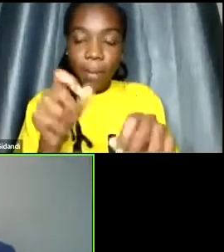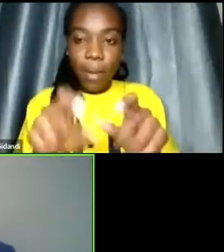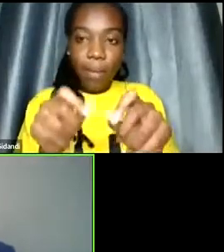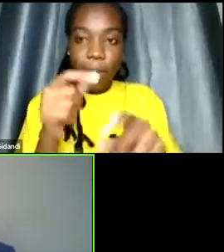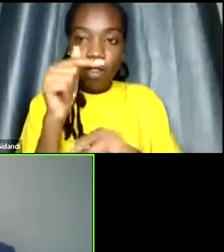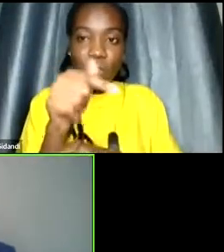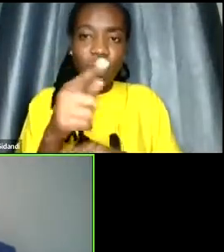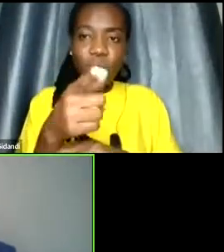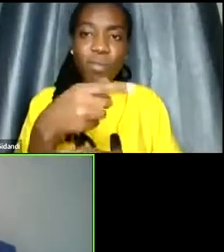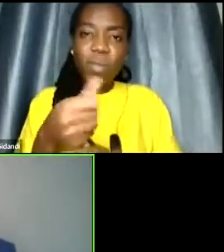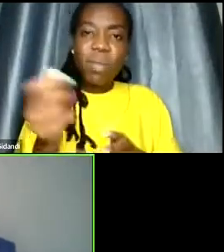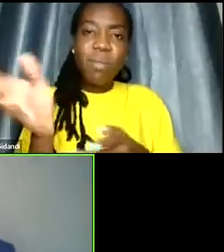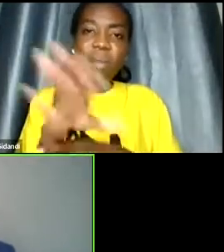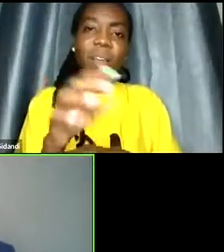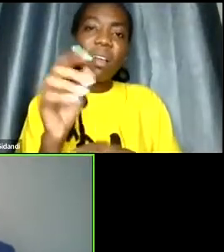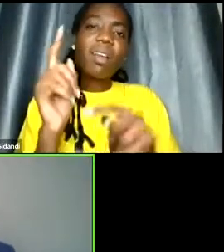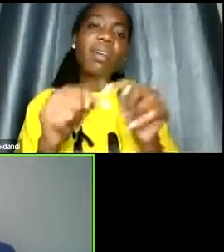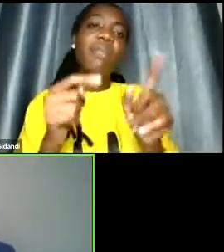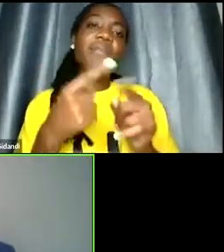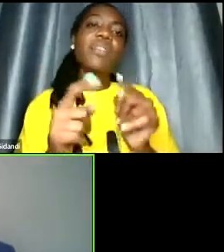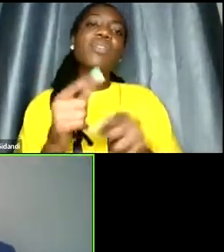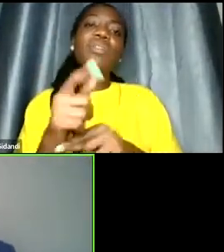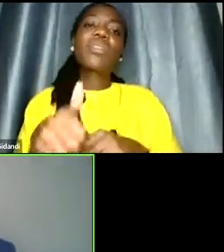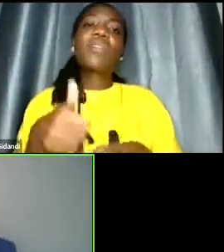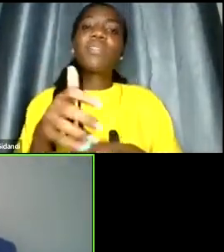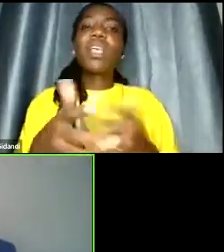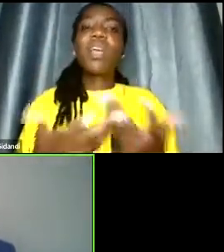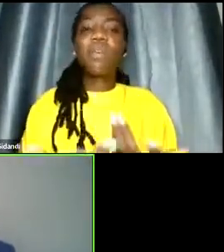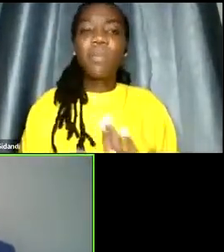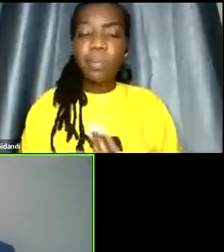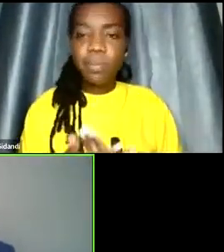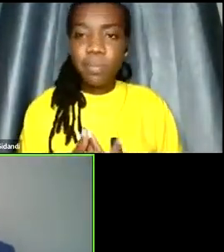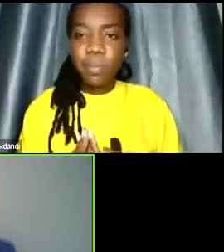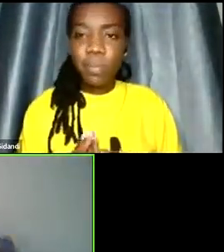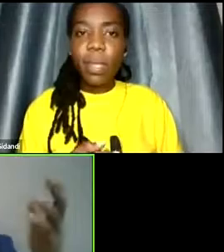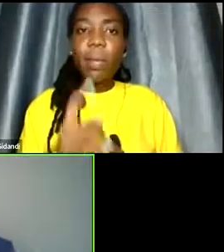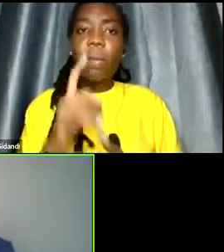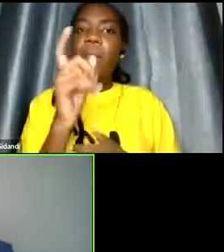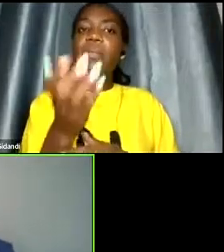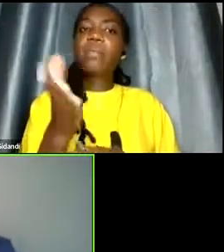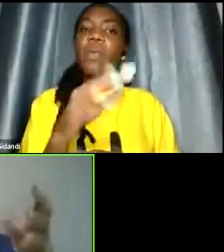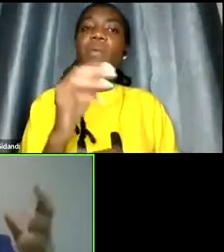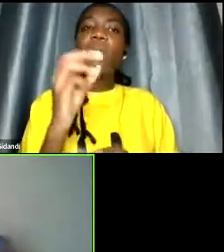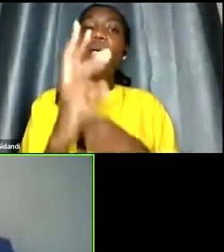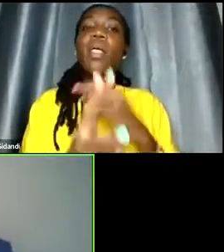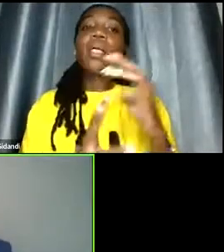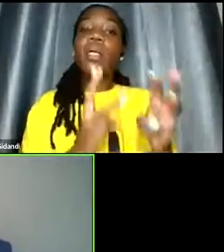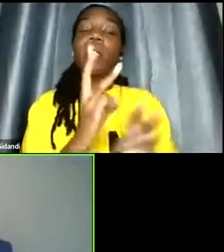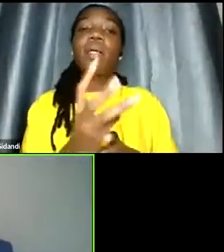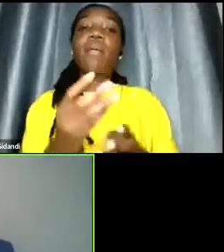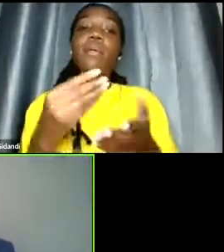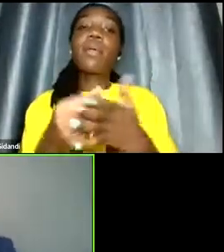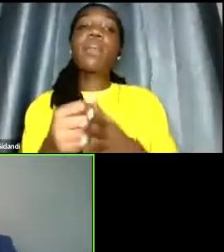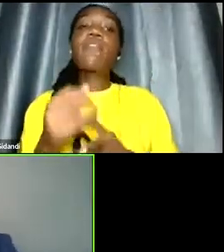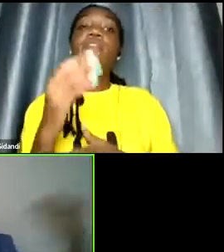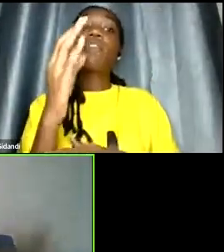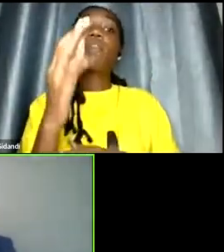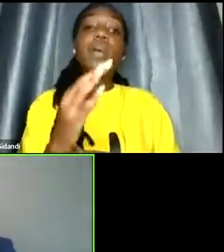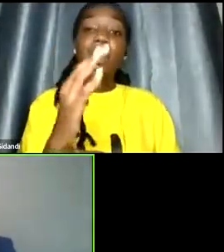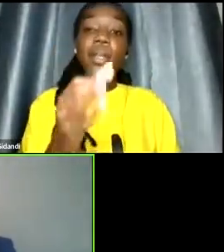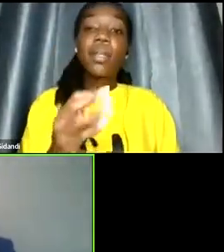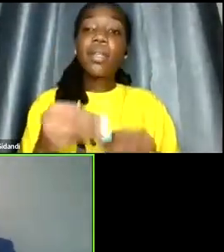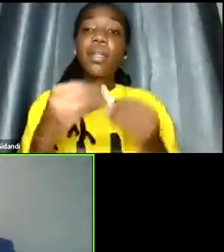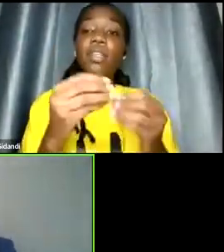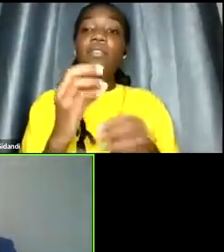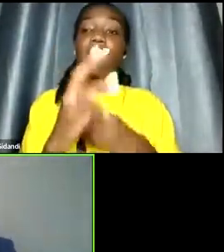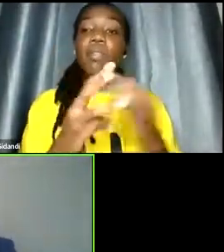incapable of paying it back. So why be selfish? Give it back to the world. Pay it forward, release it to the world, and the world will give it back